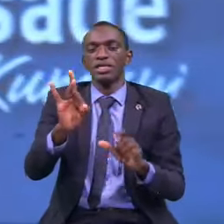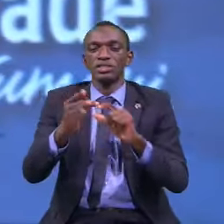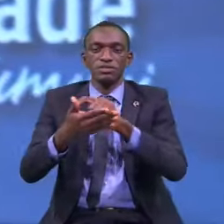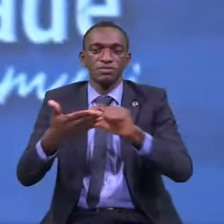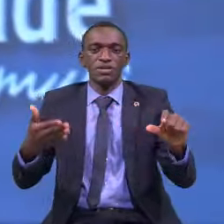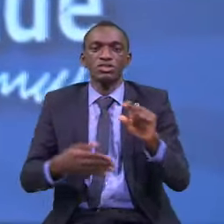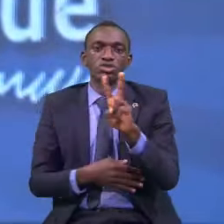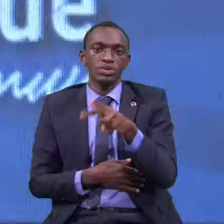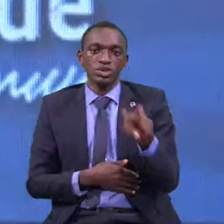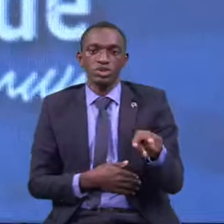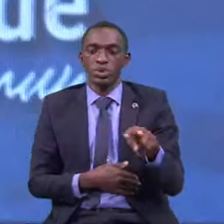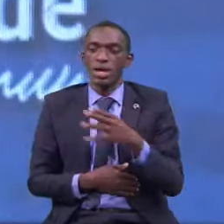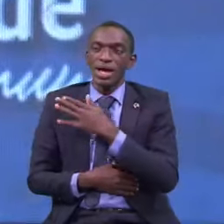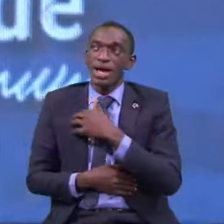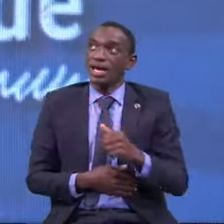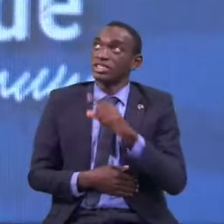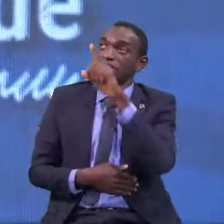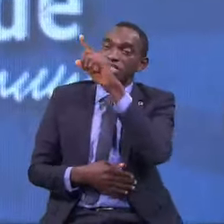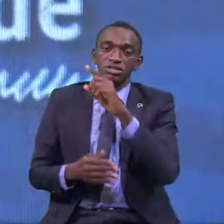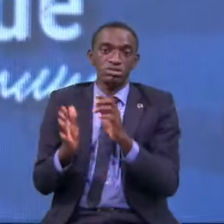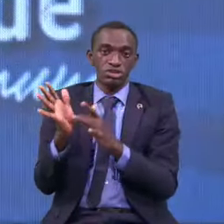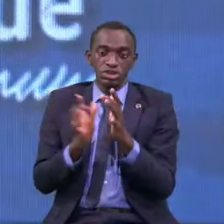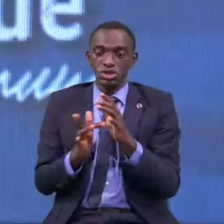And he cometh to Bethsaida.